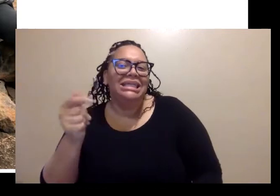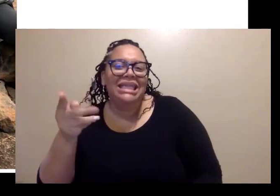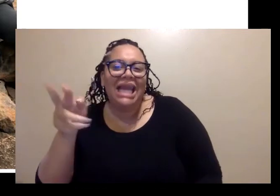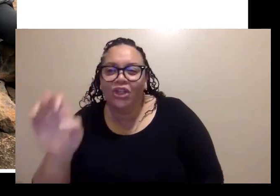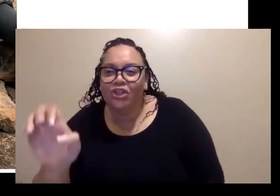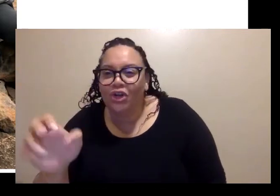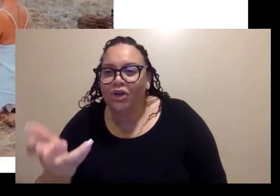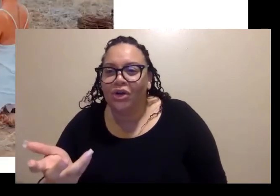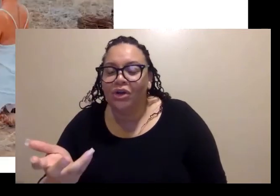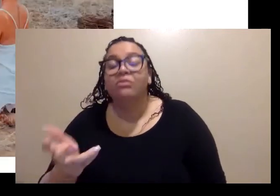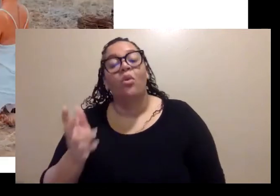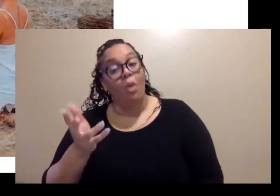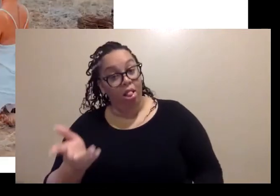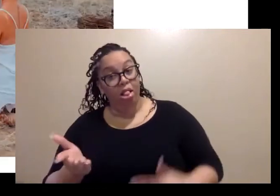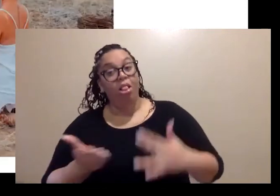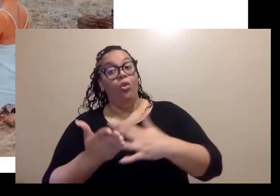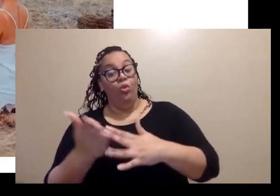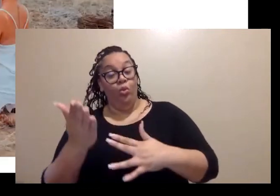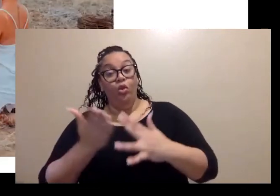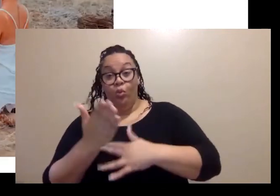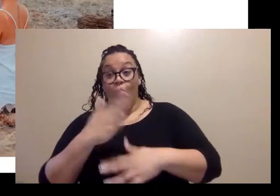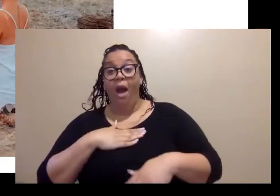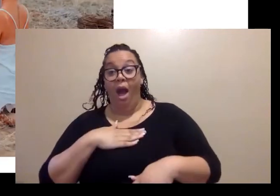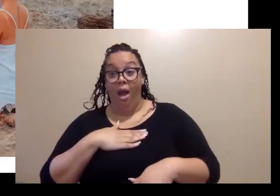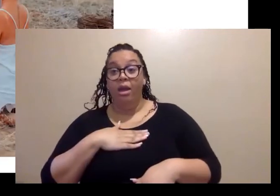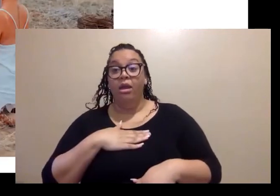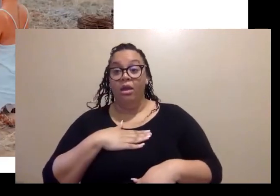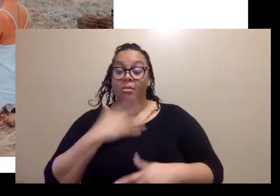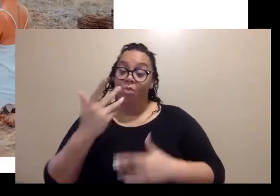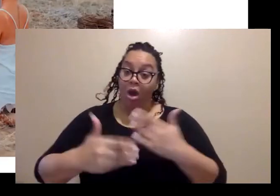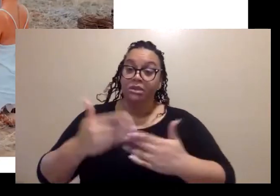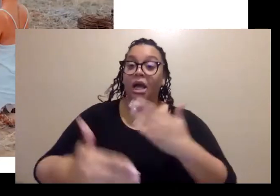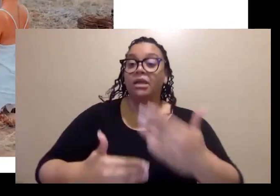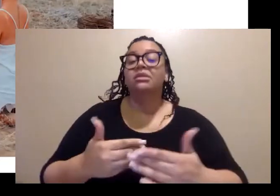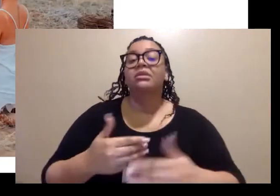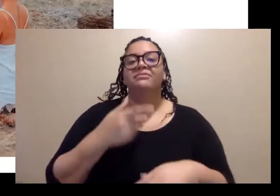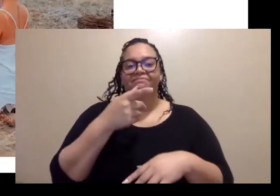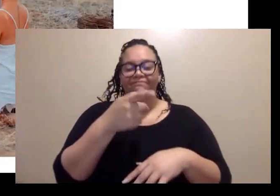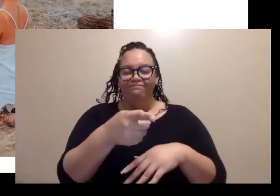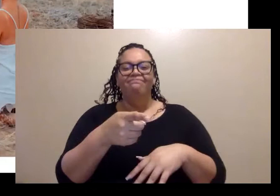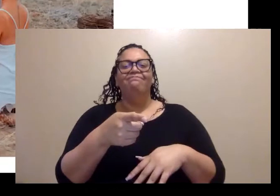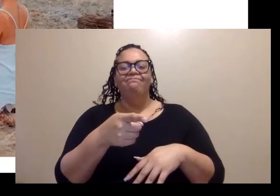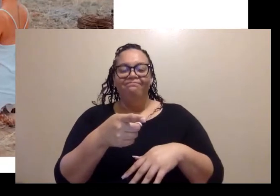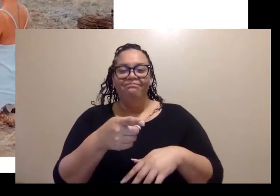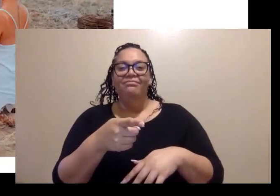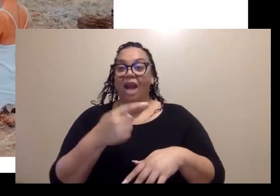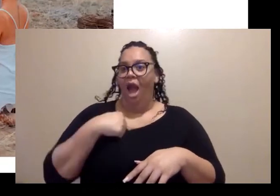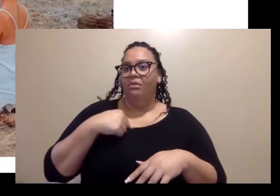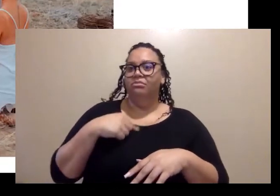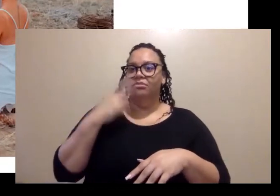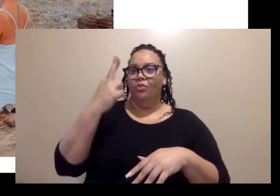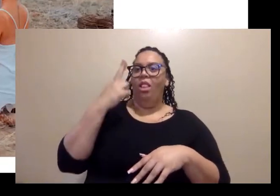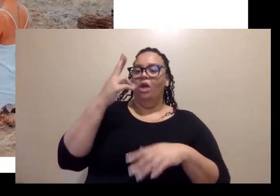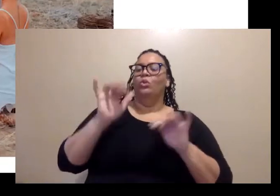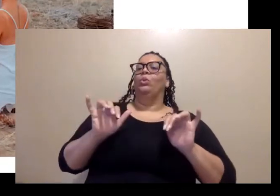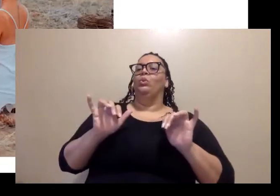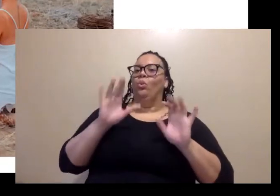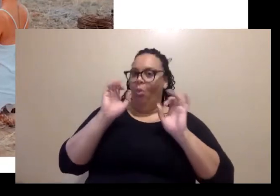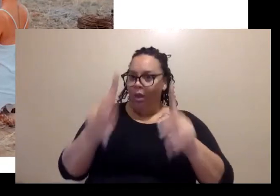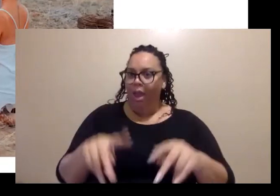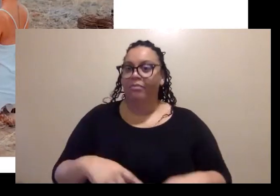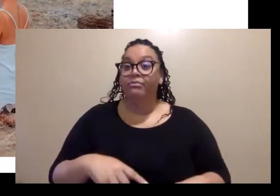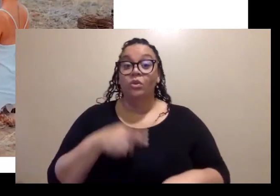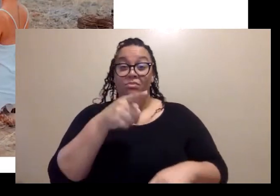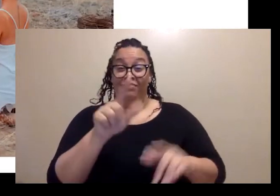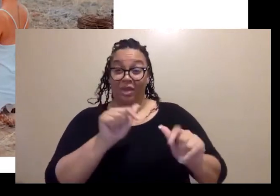my process of reconnecting back to my culture, this is the group of ladies that I work with for the Healing Justice Collective.